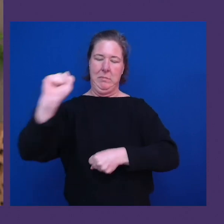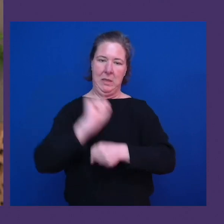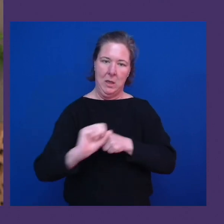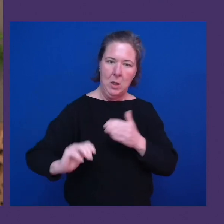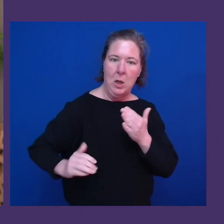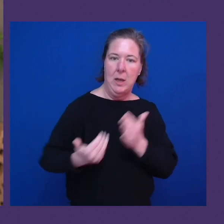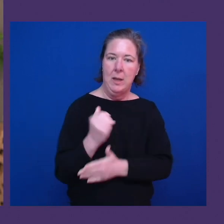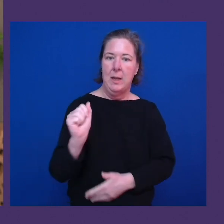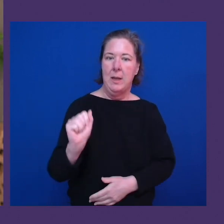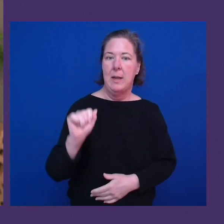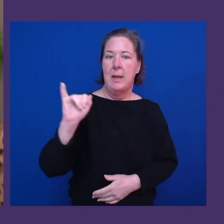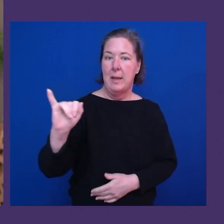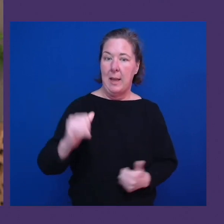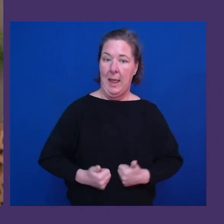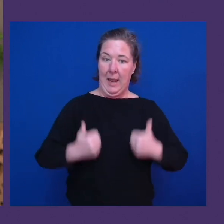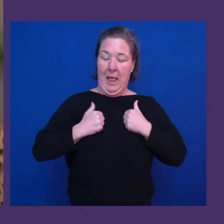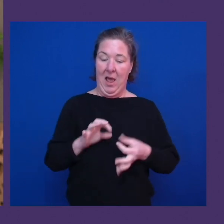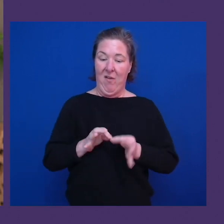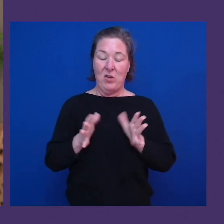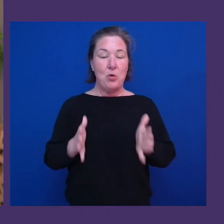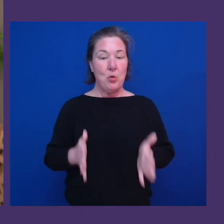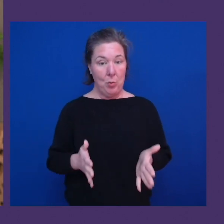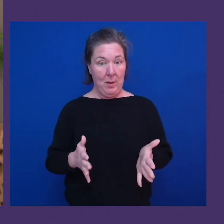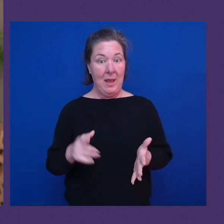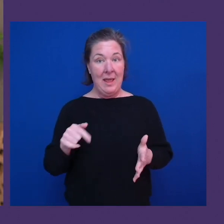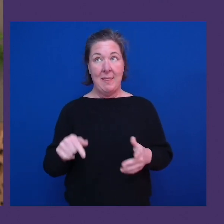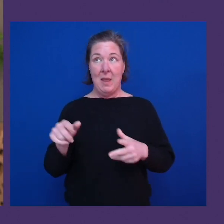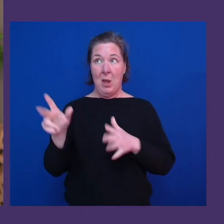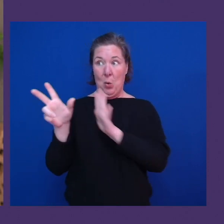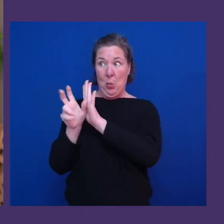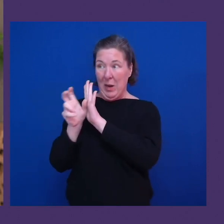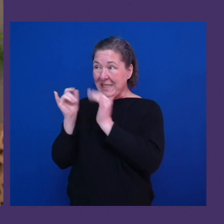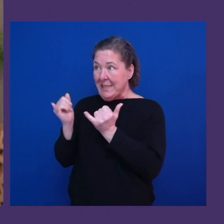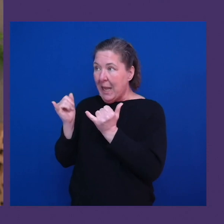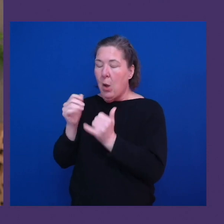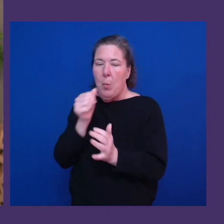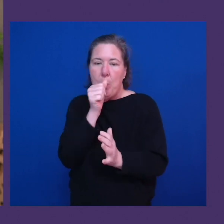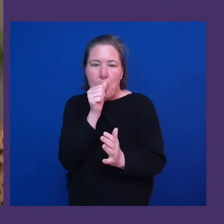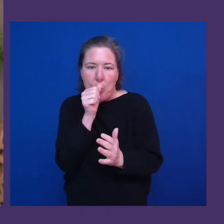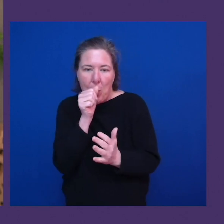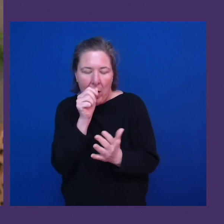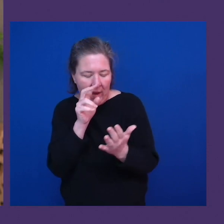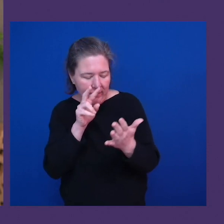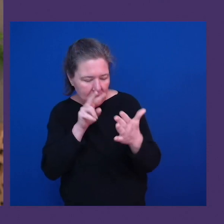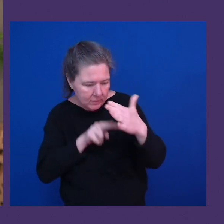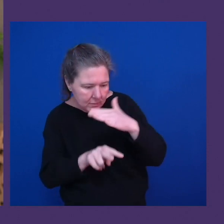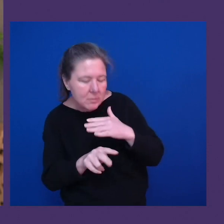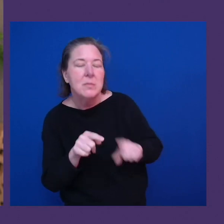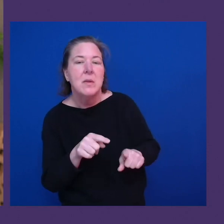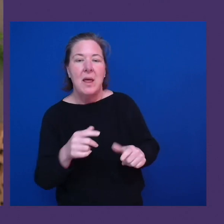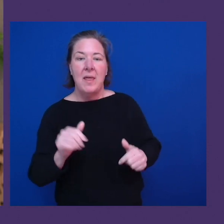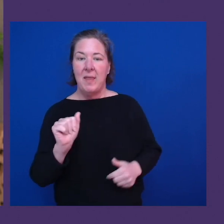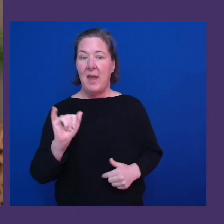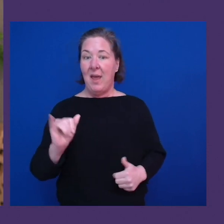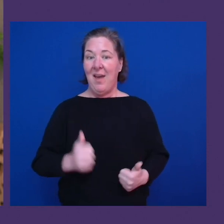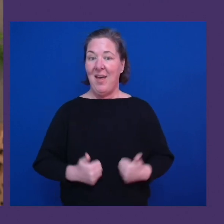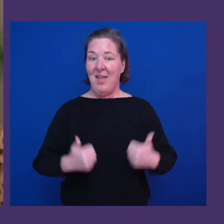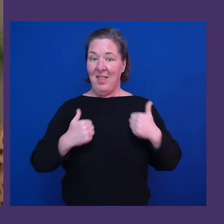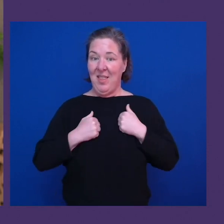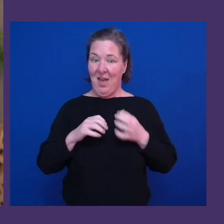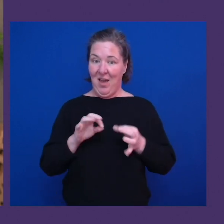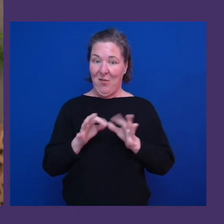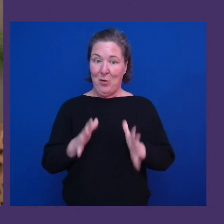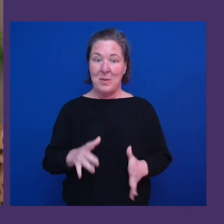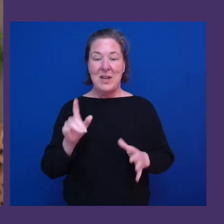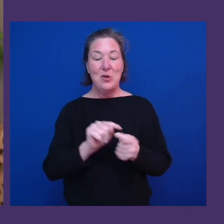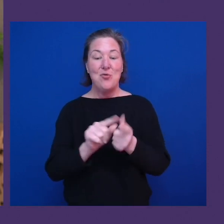AI Live Interpreter, which, as of this recording, is in private preview. The AI Live Interpreter can translate your